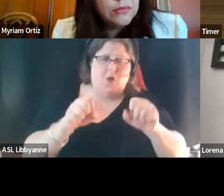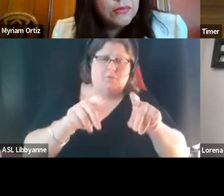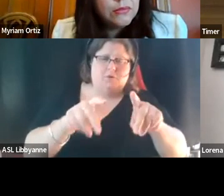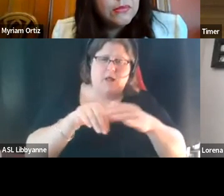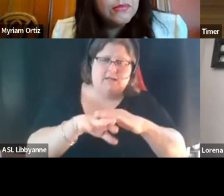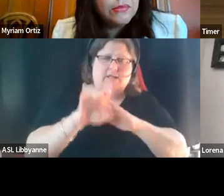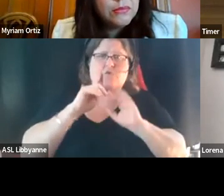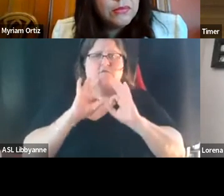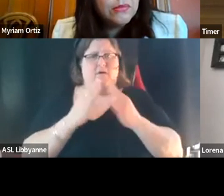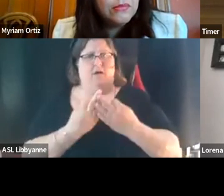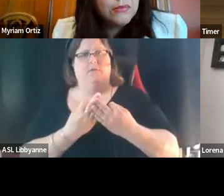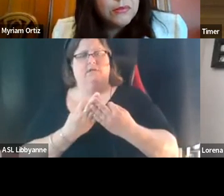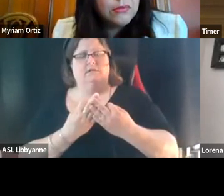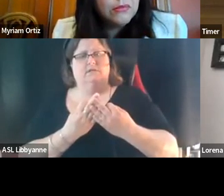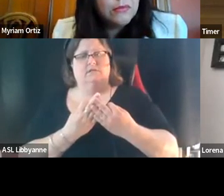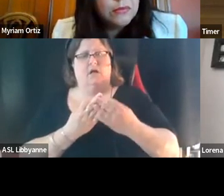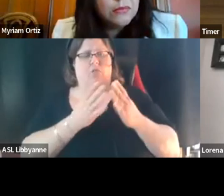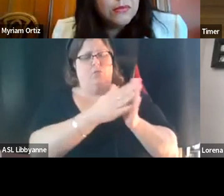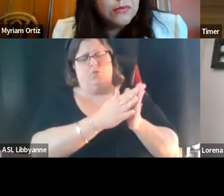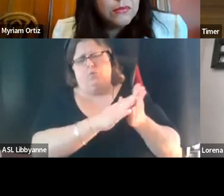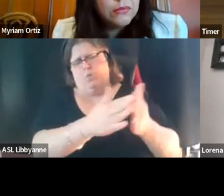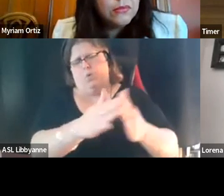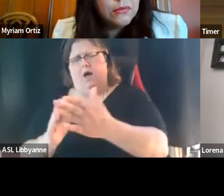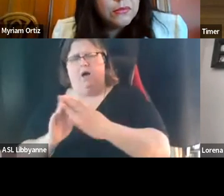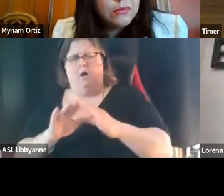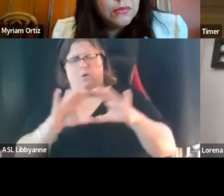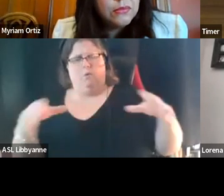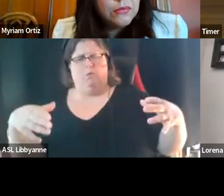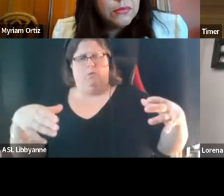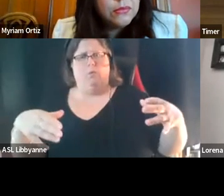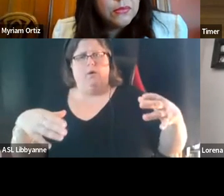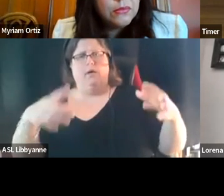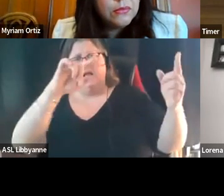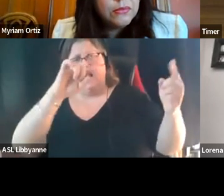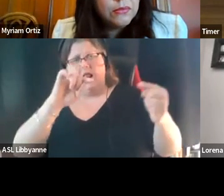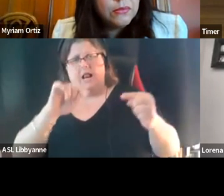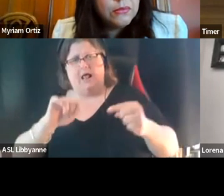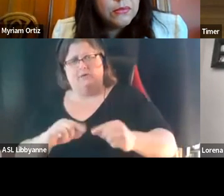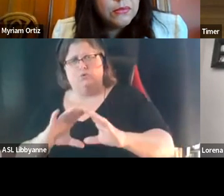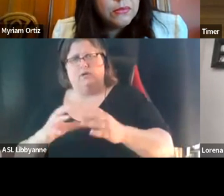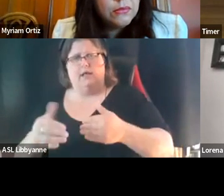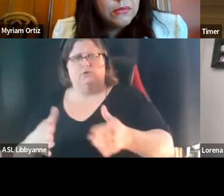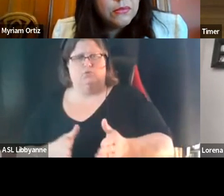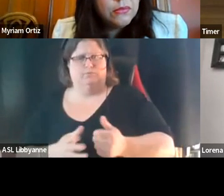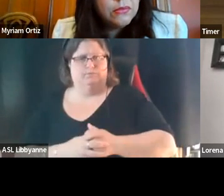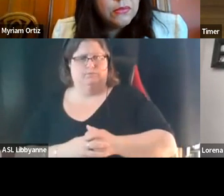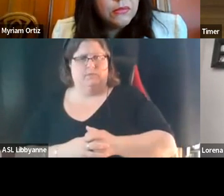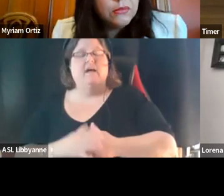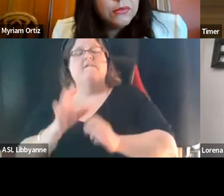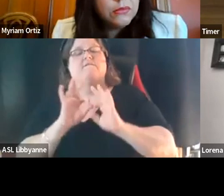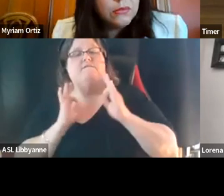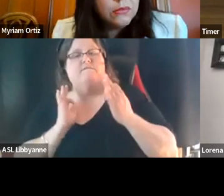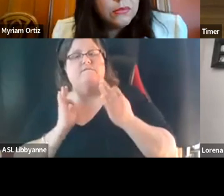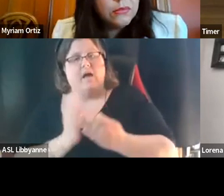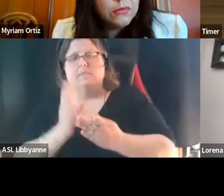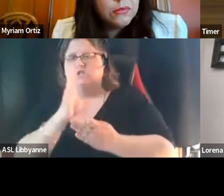for families all through the district, including down into the classroom, that families are co-designers and co-creators